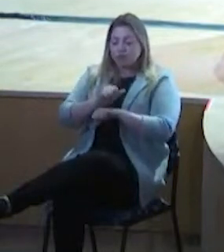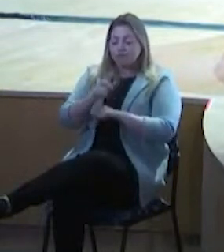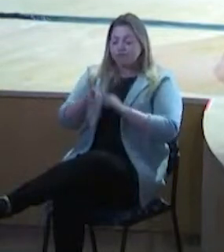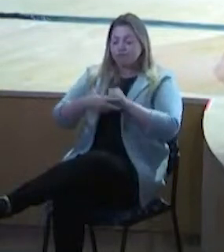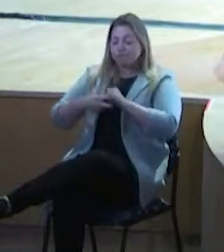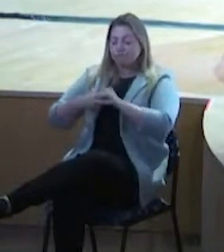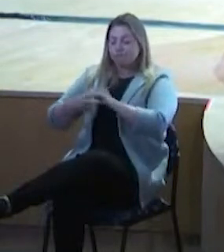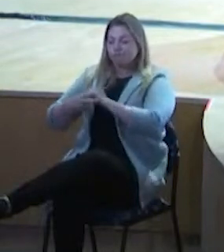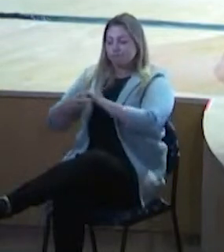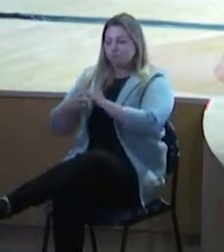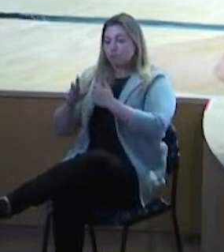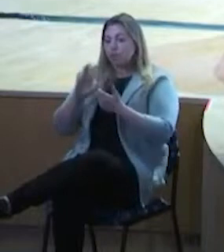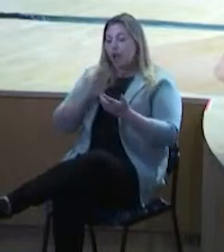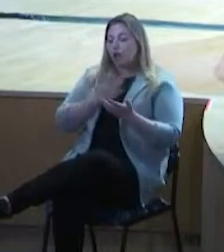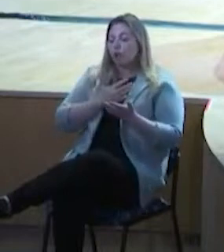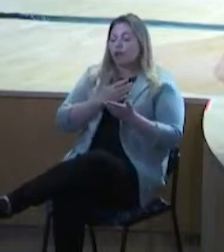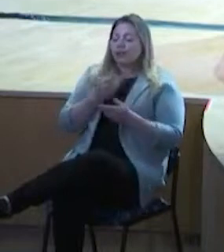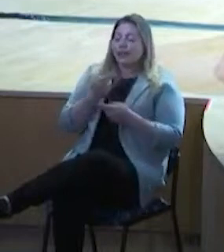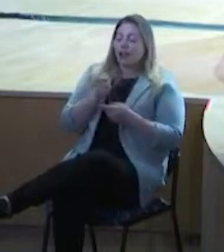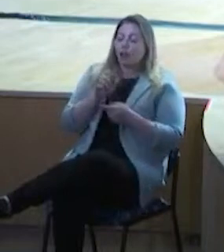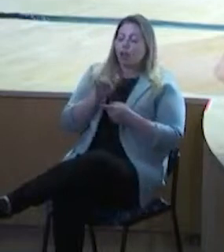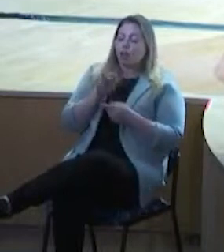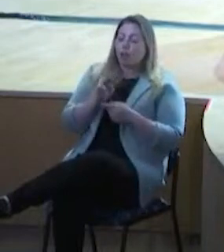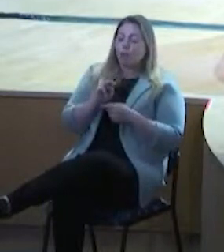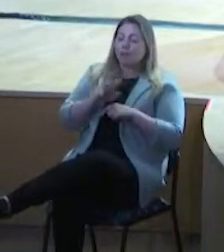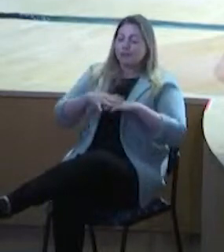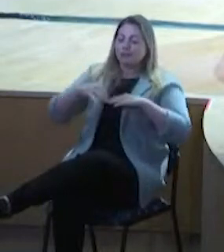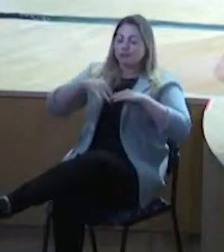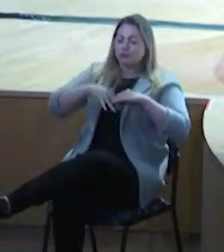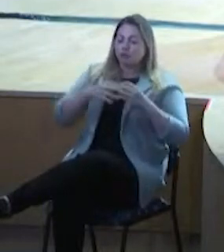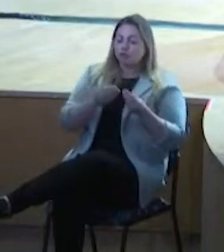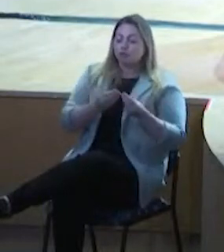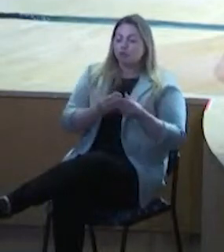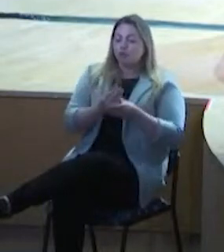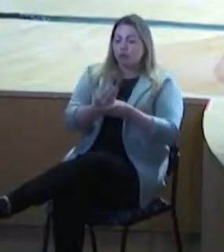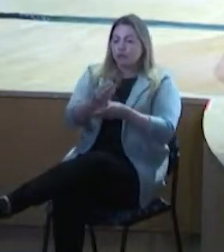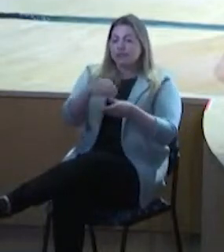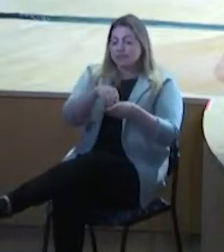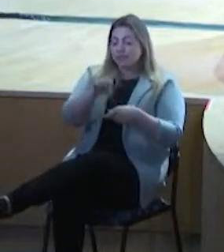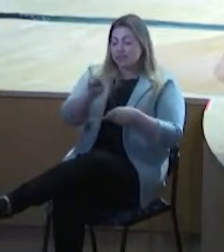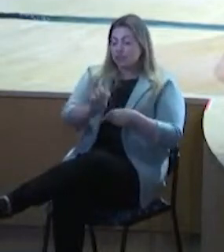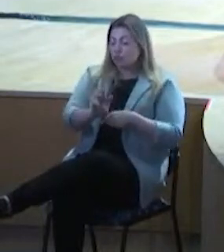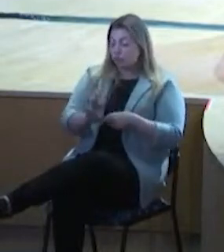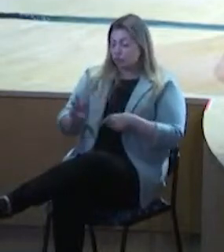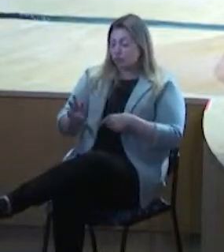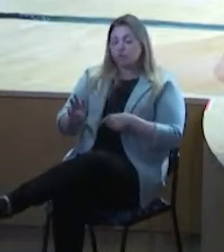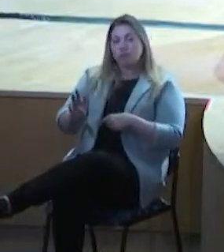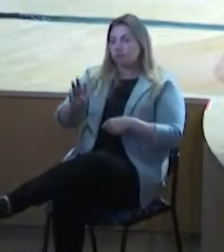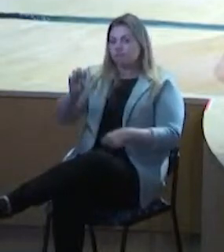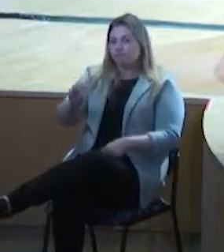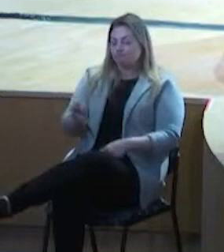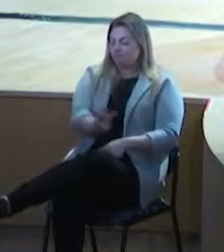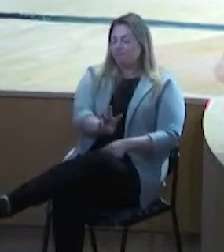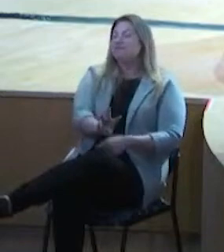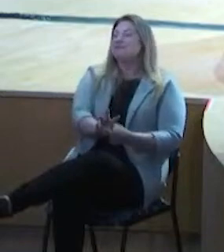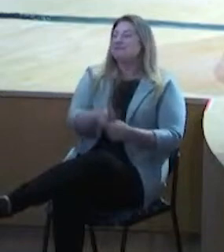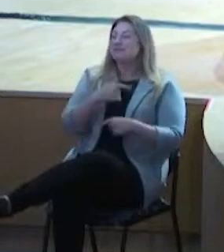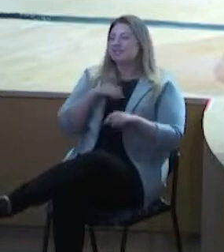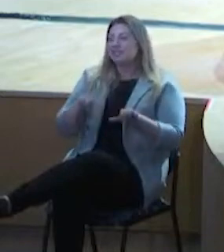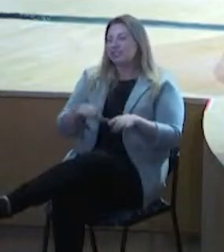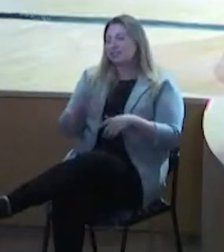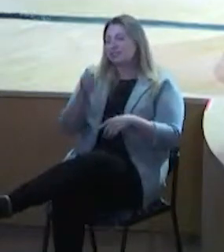our heirloom indigenous crops of the Southwest, doing a little bit of